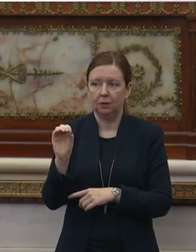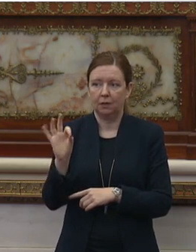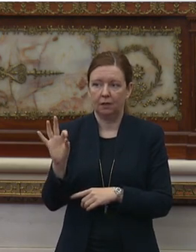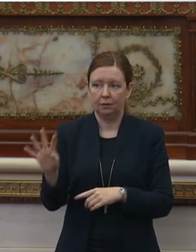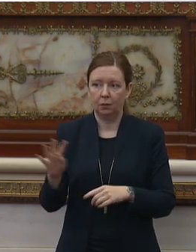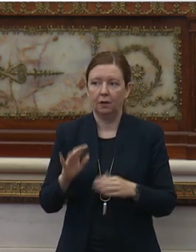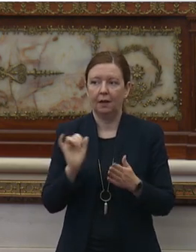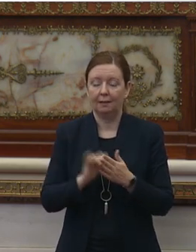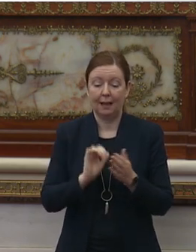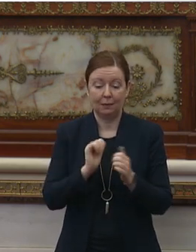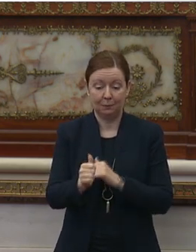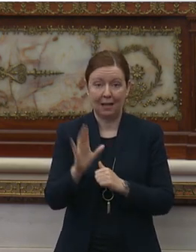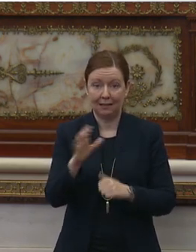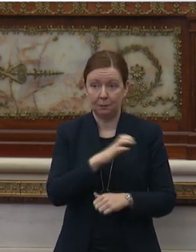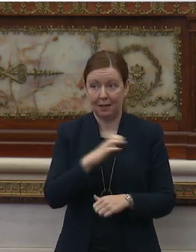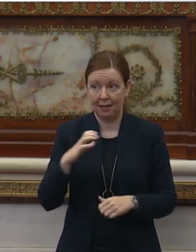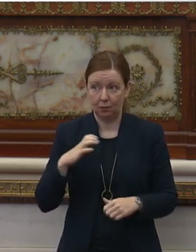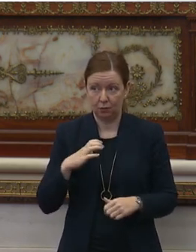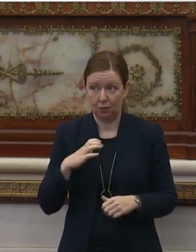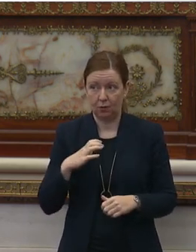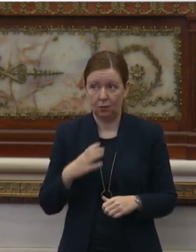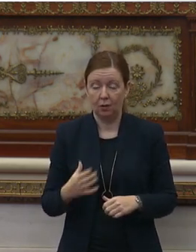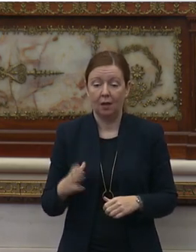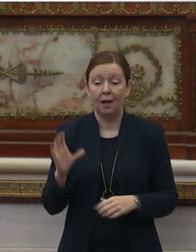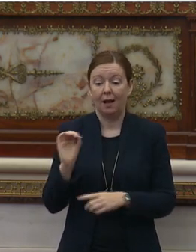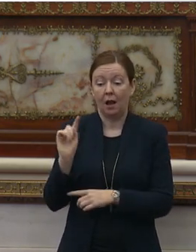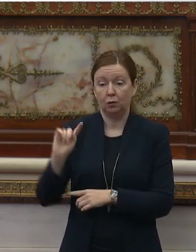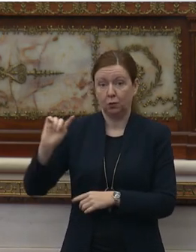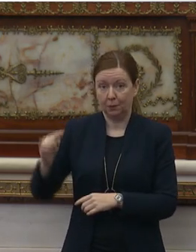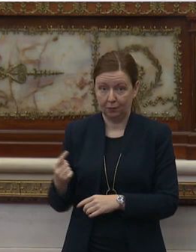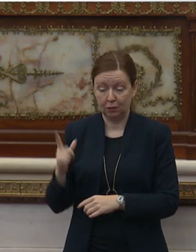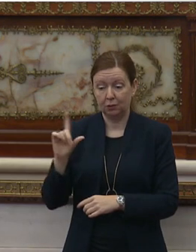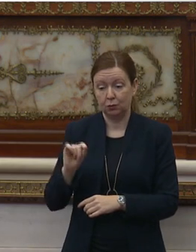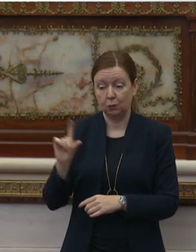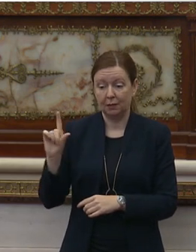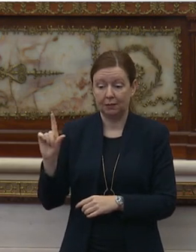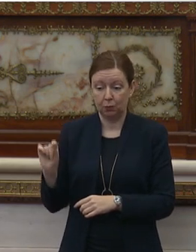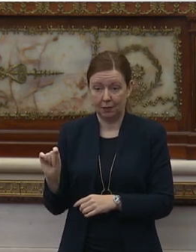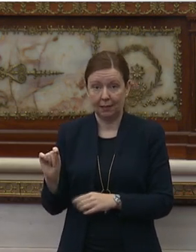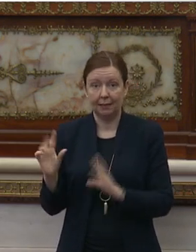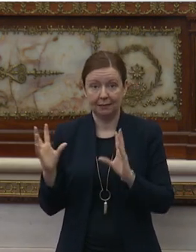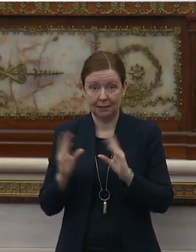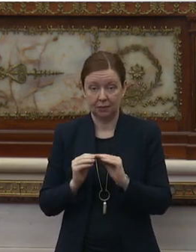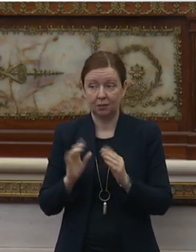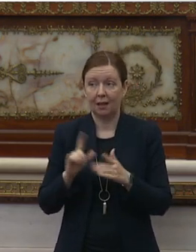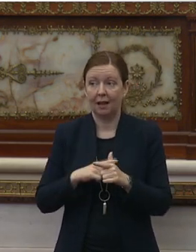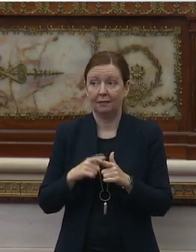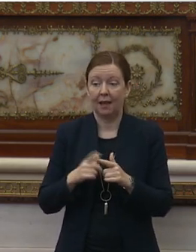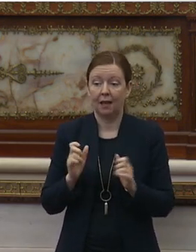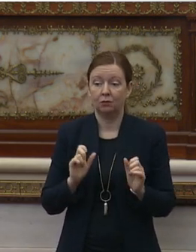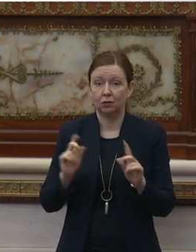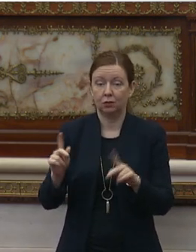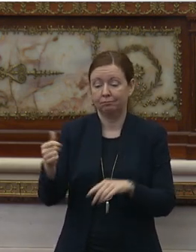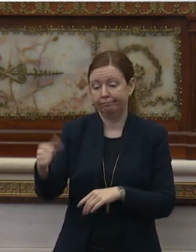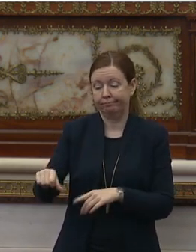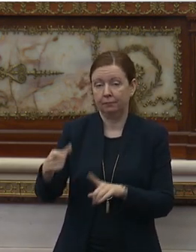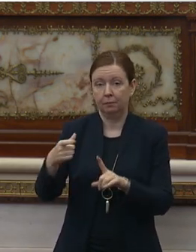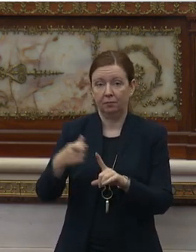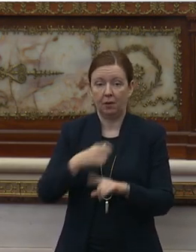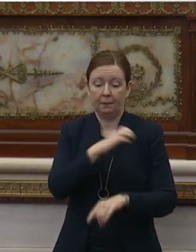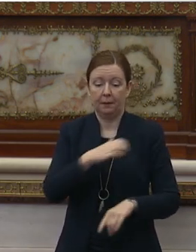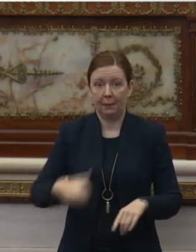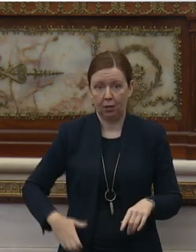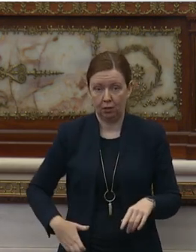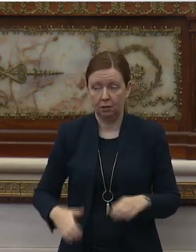900094, which was passed by council at its October 1st, 2020 session and was returned disapproved by the mayor at